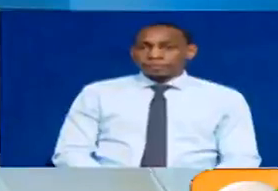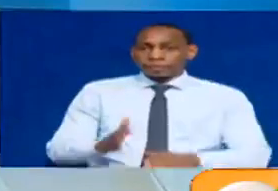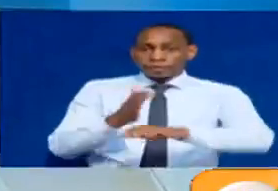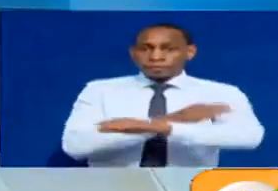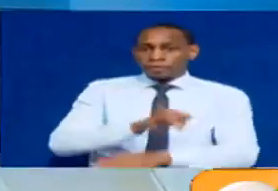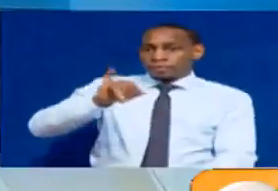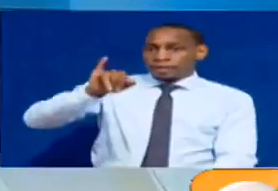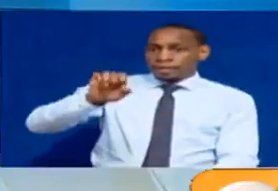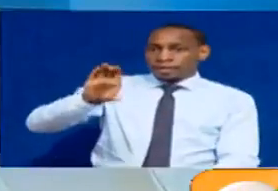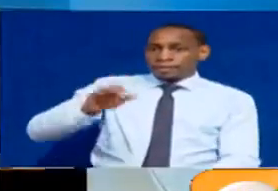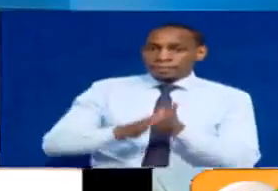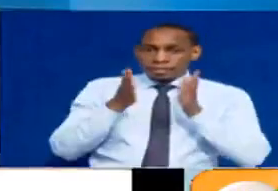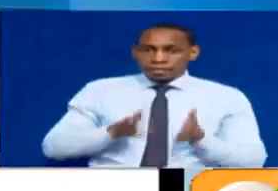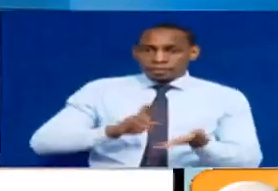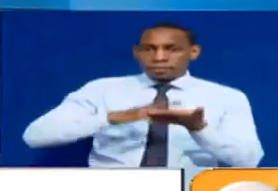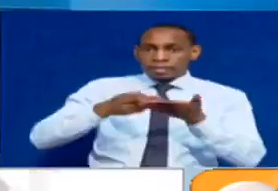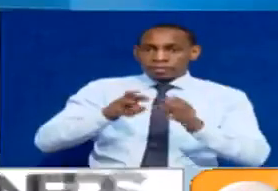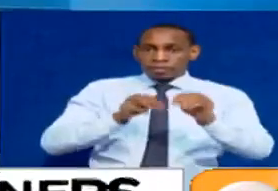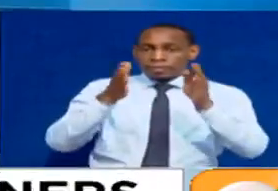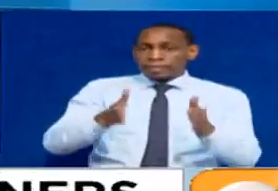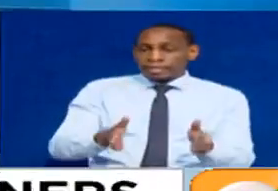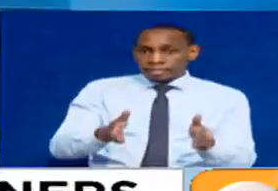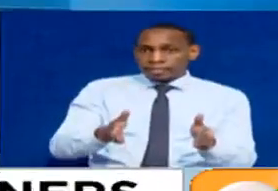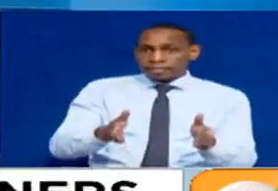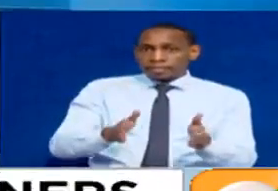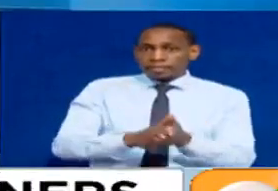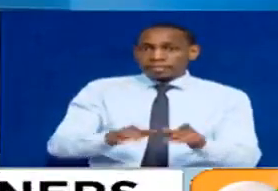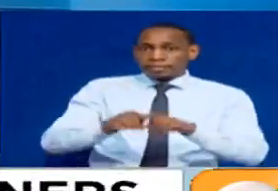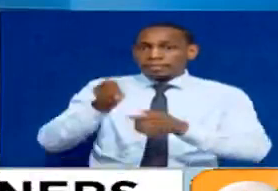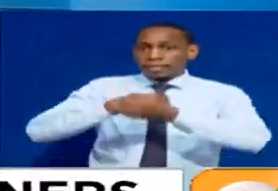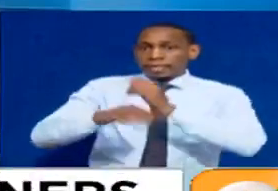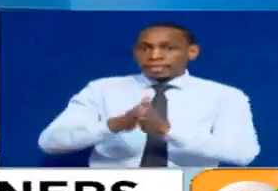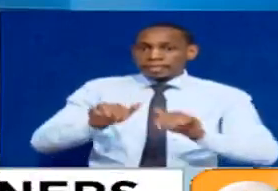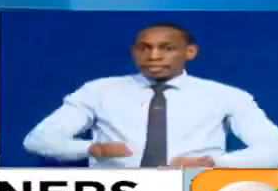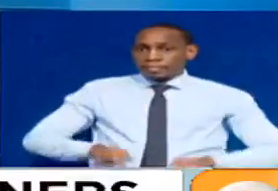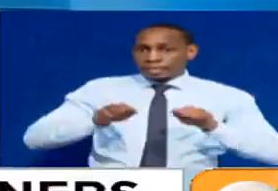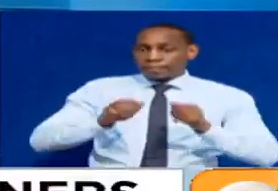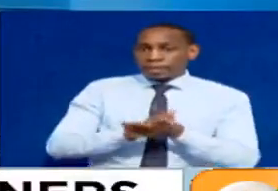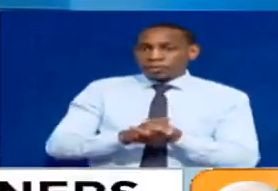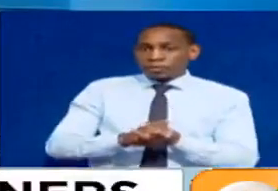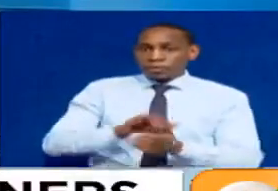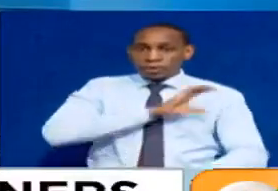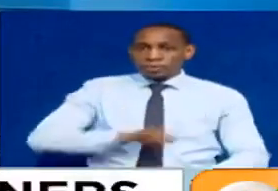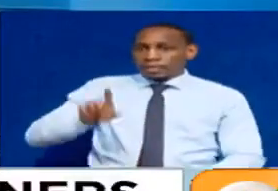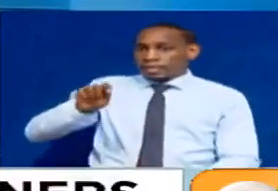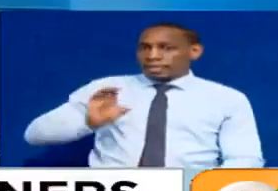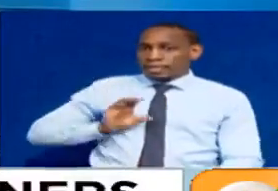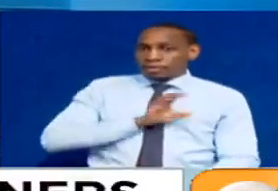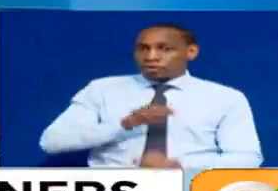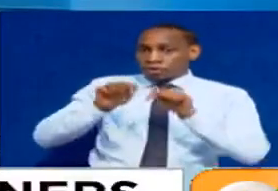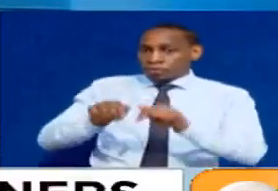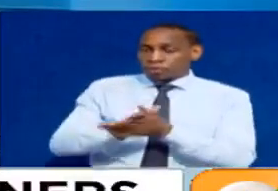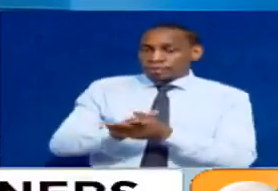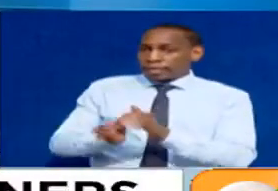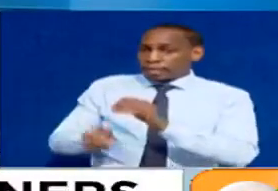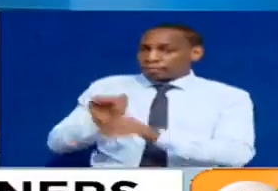Former IEBC Human Resources Manager Sellestine Kiuluku, who doubled up as the chairperson of the Commission's Tender Committee, was today